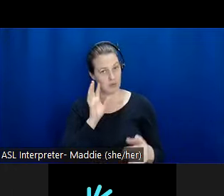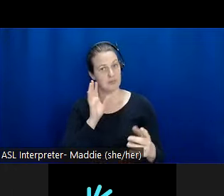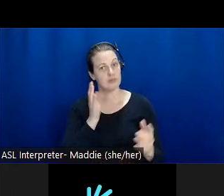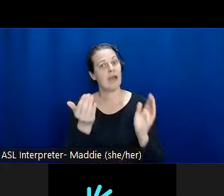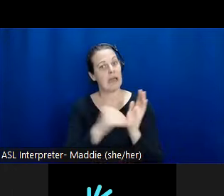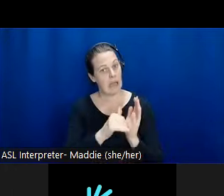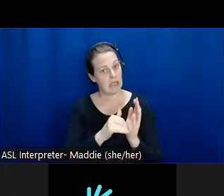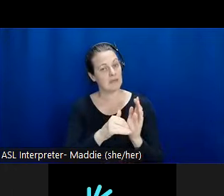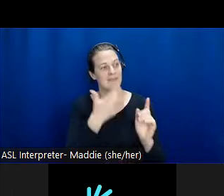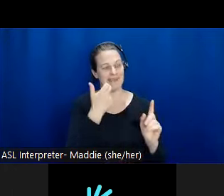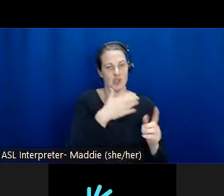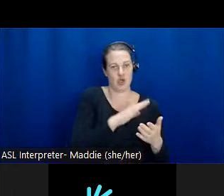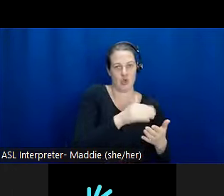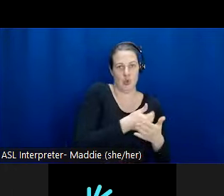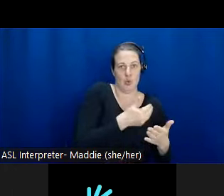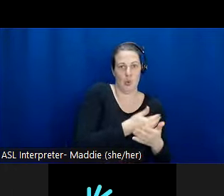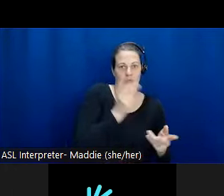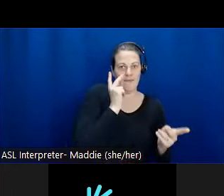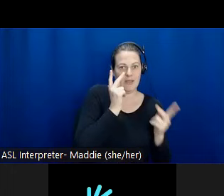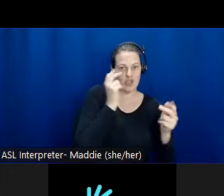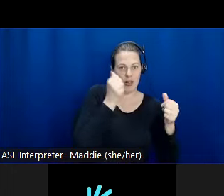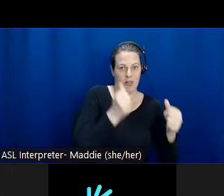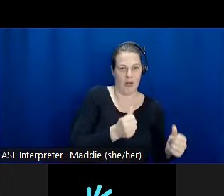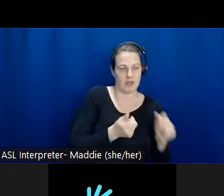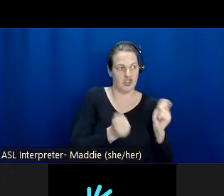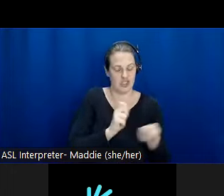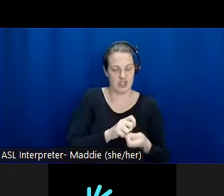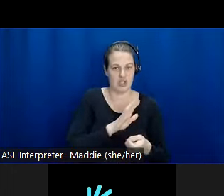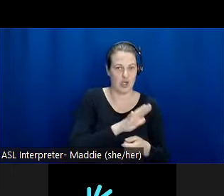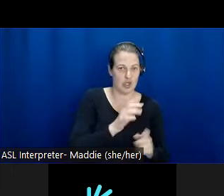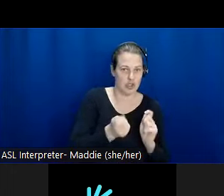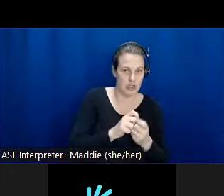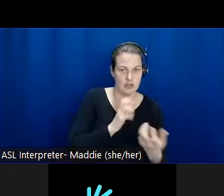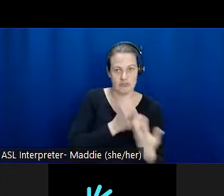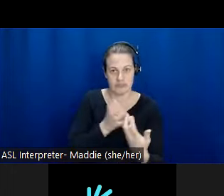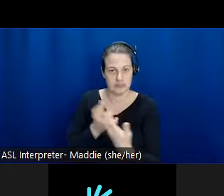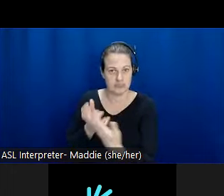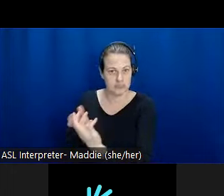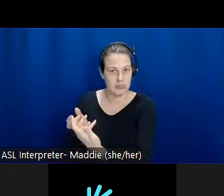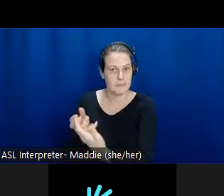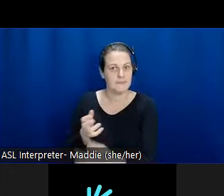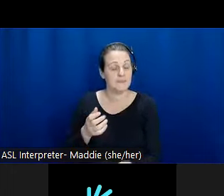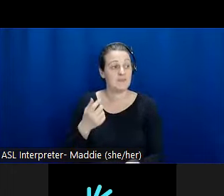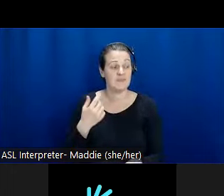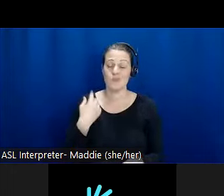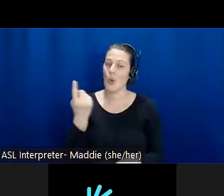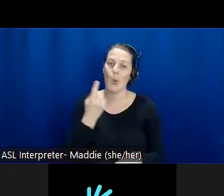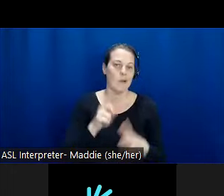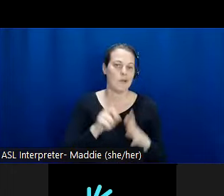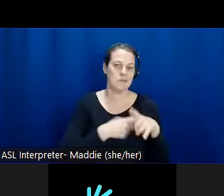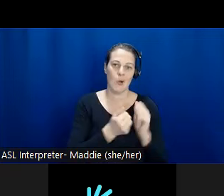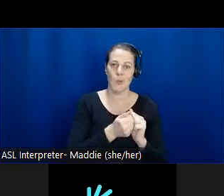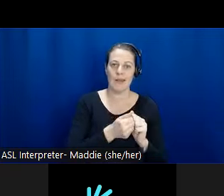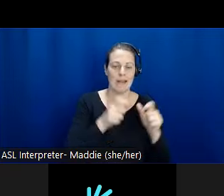newfound vision loss and the difficulty with adapting to the change. We always start with glasses and high reading